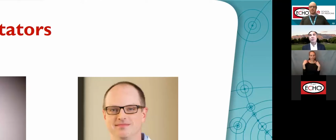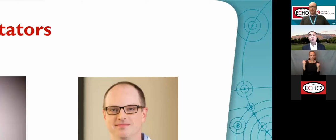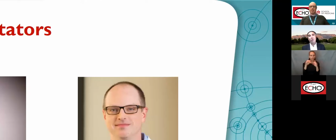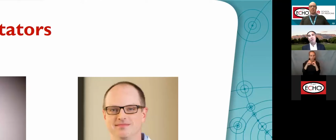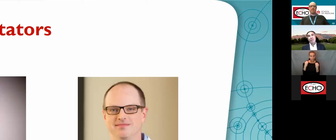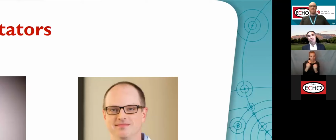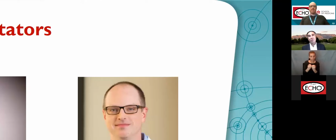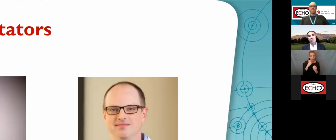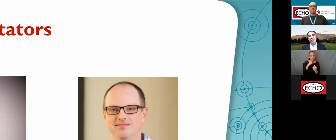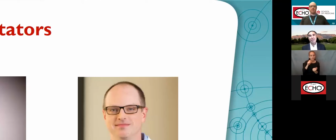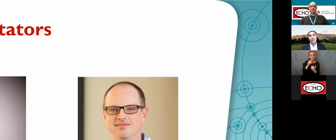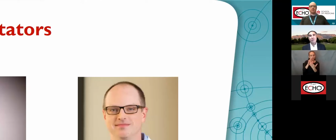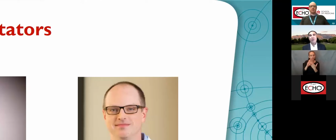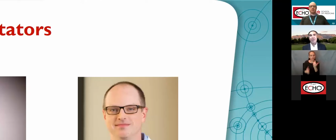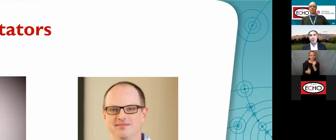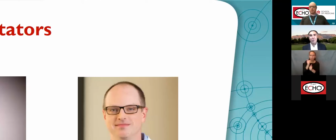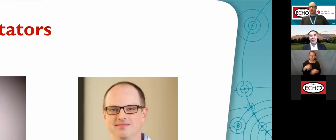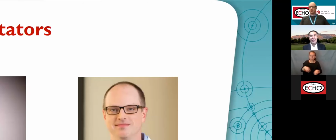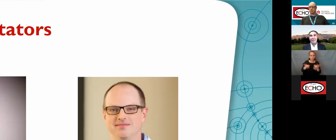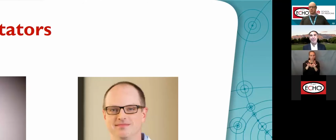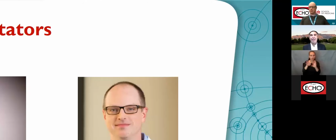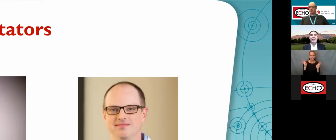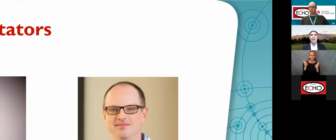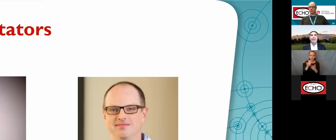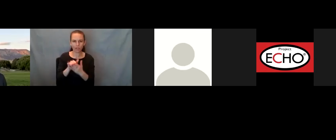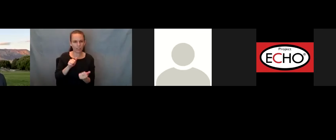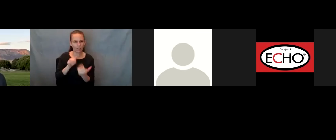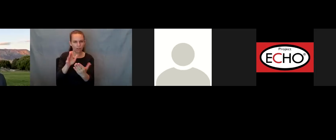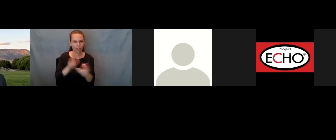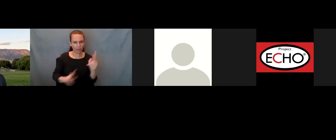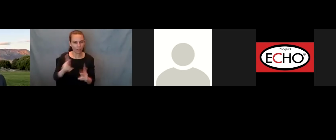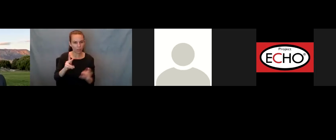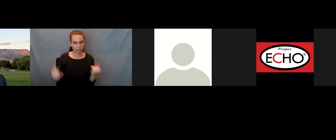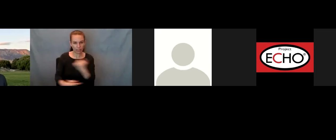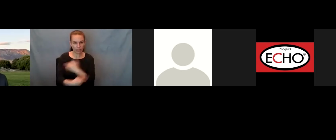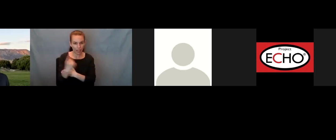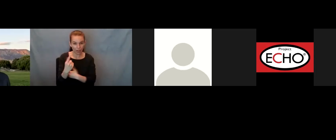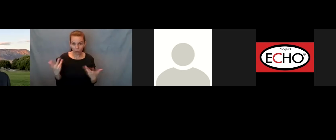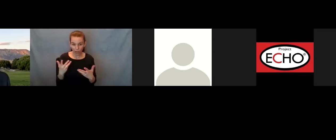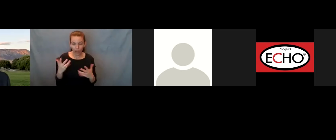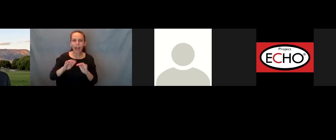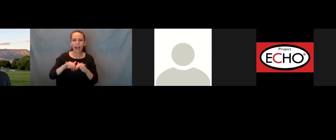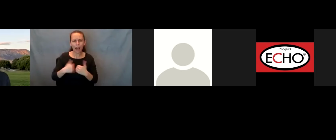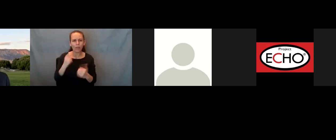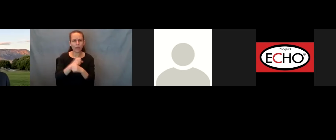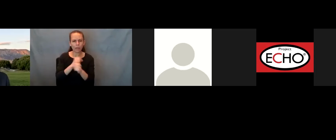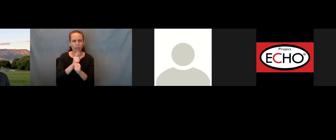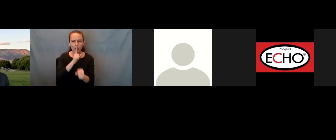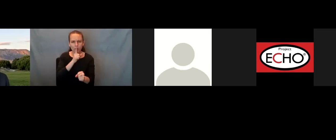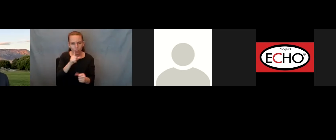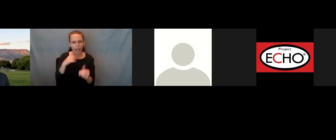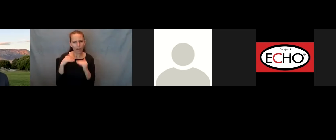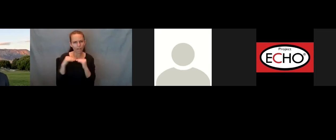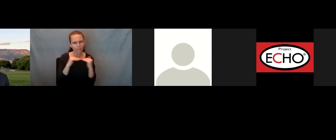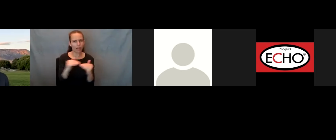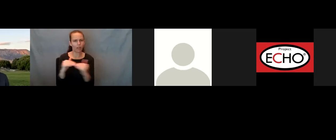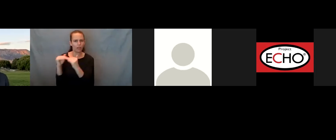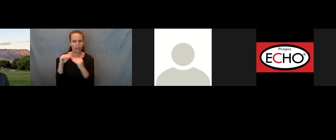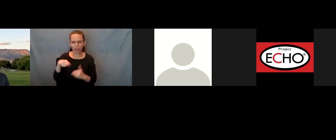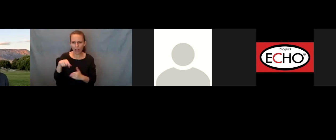most important issues that is confronting humanity today, and that is how are we going to ensure equitable distribution of